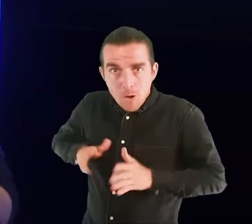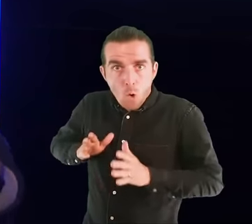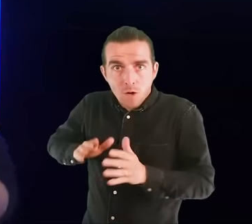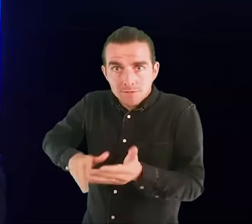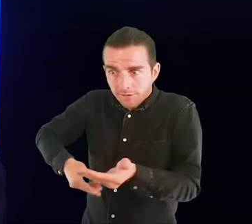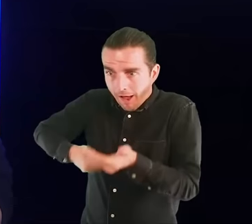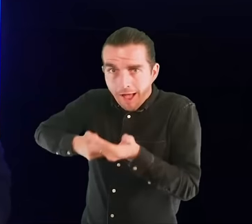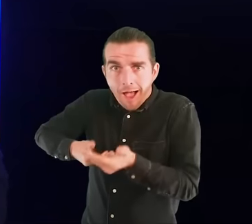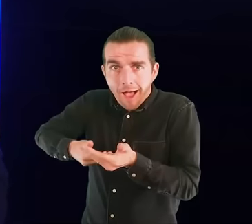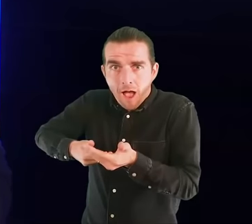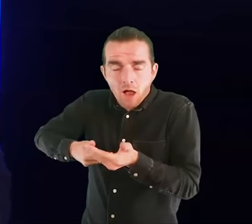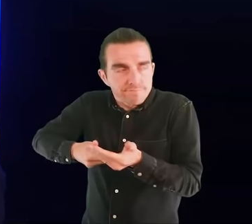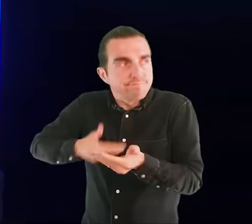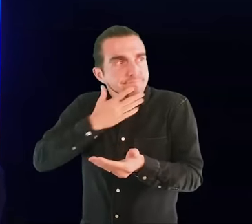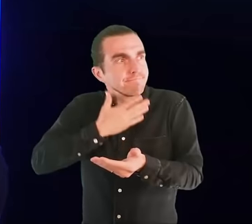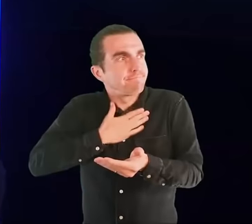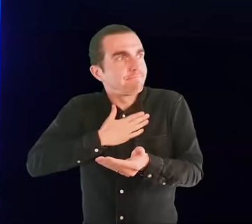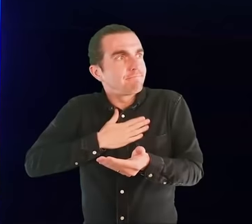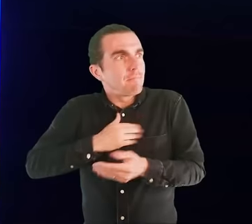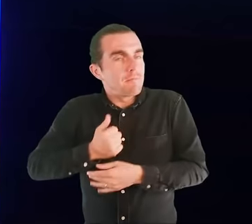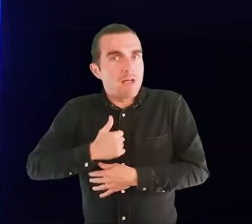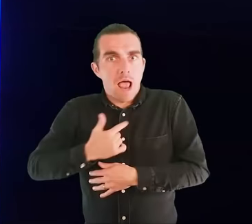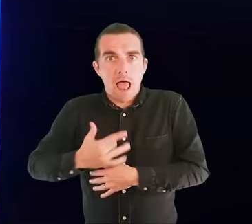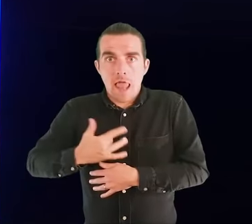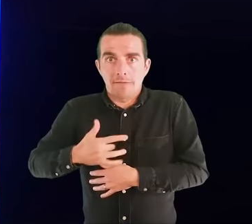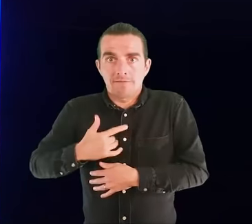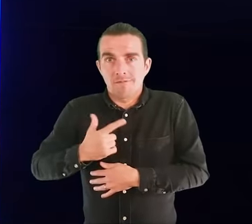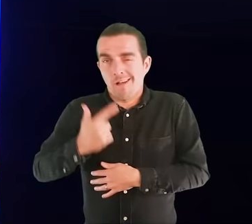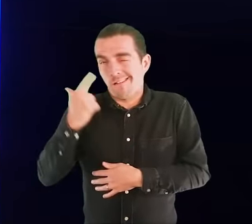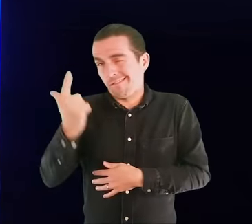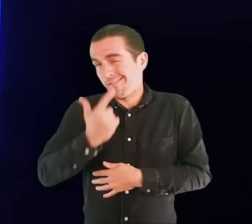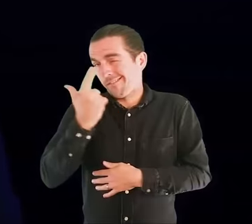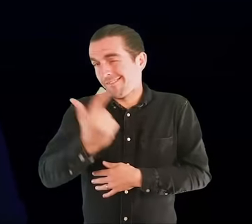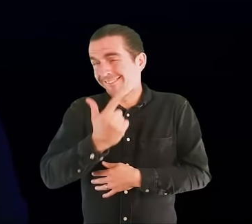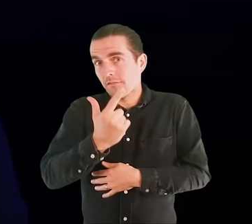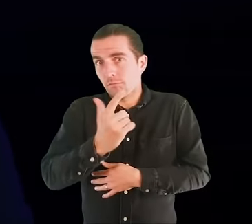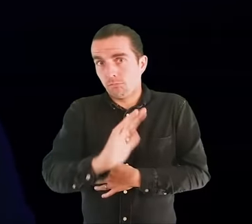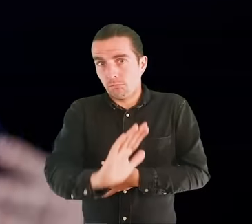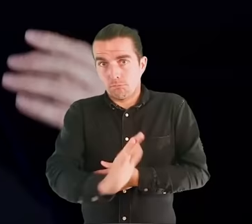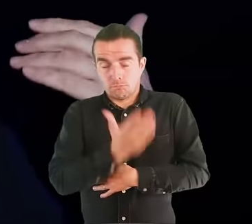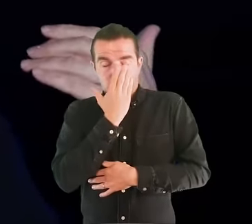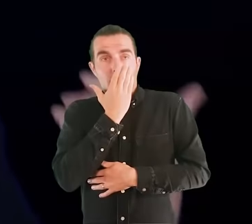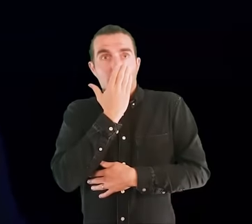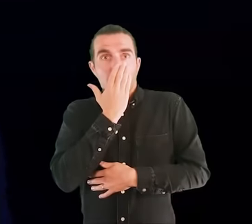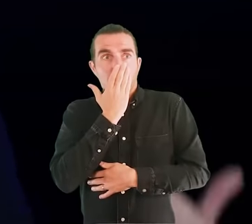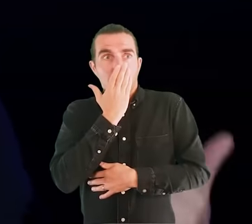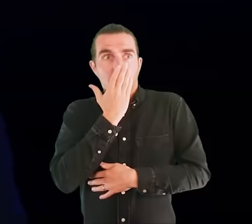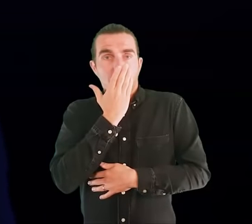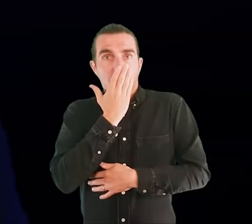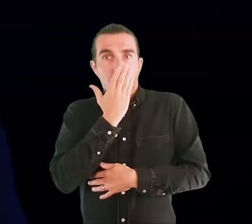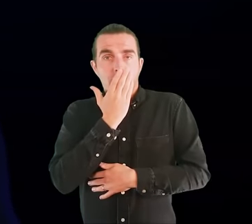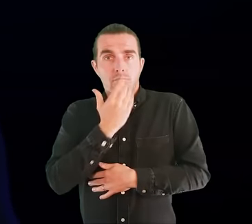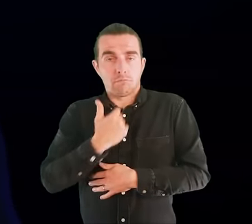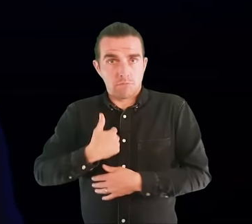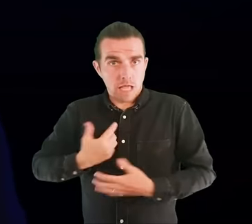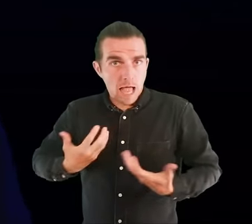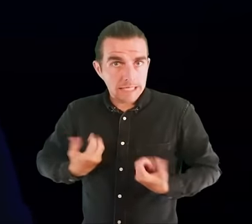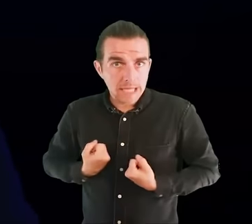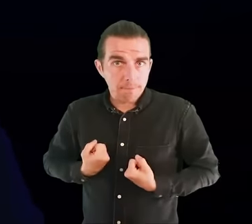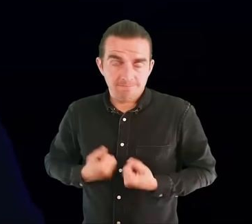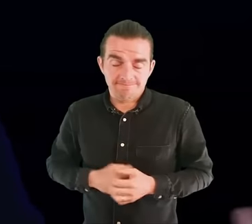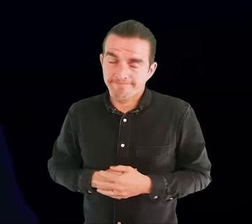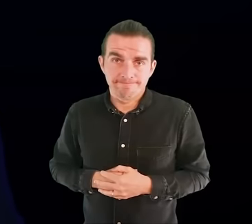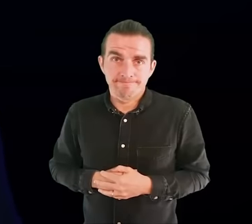when I decided to dedicate all my time and resources to help myself as well as at least 1 billion people